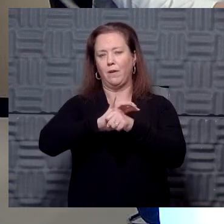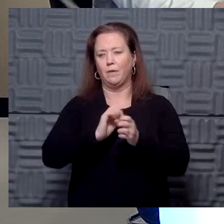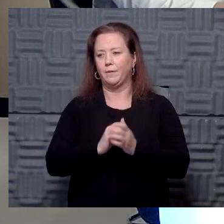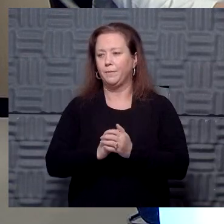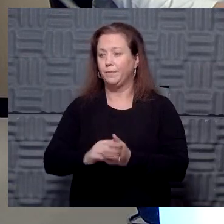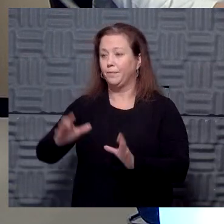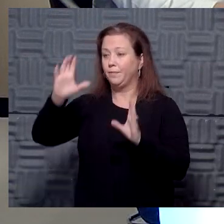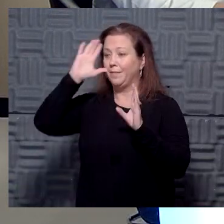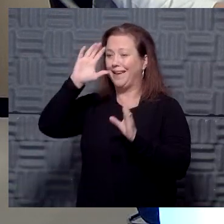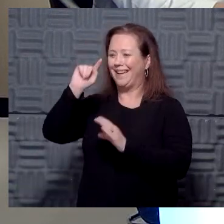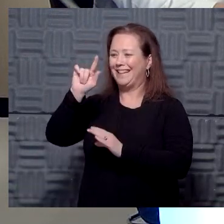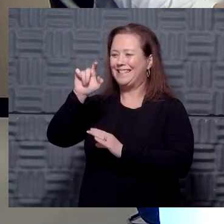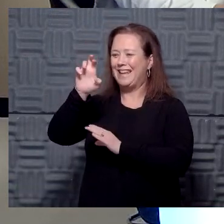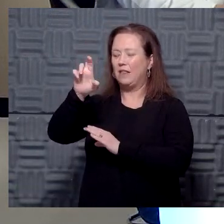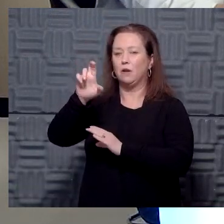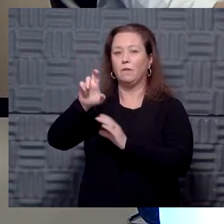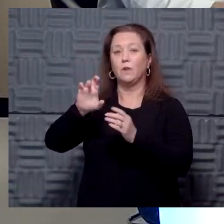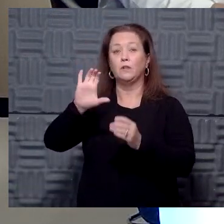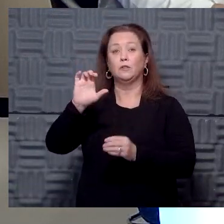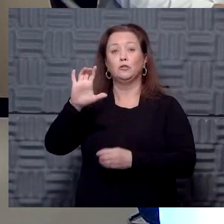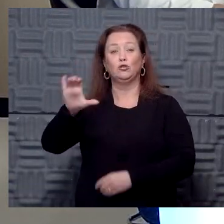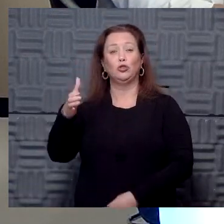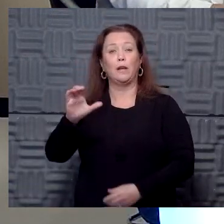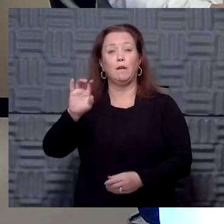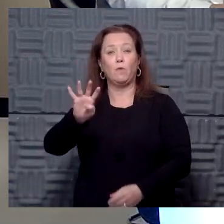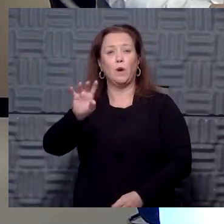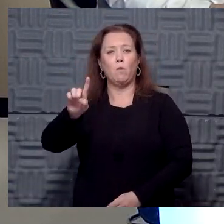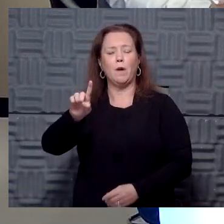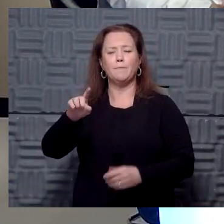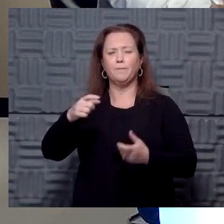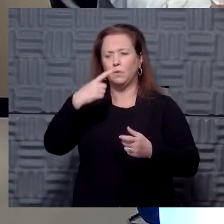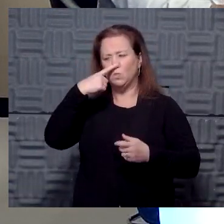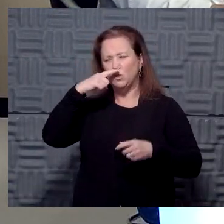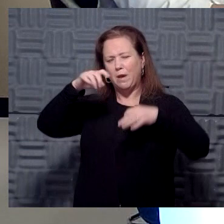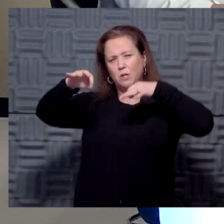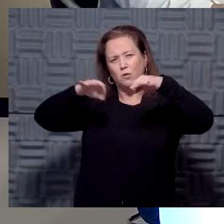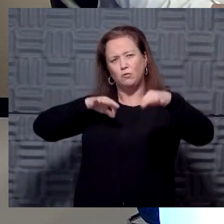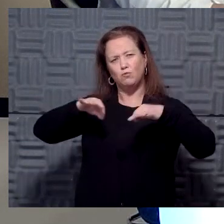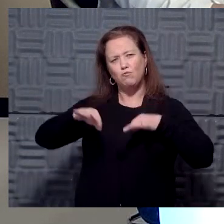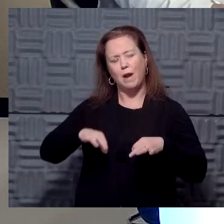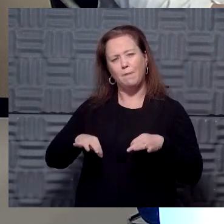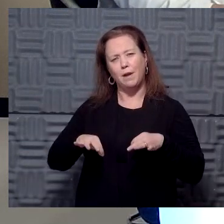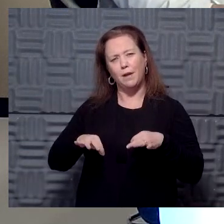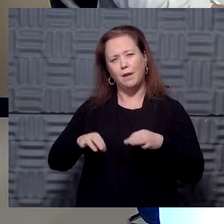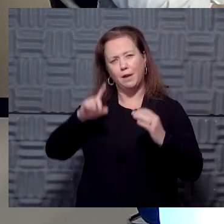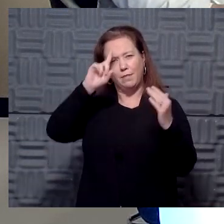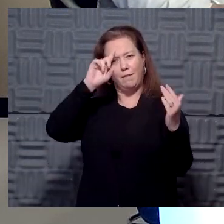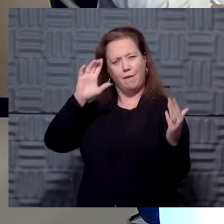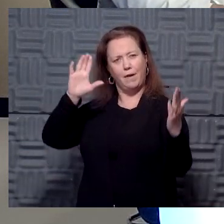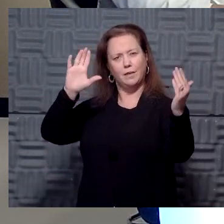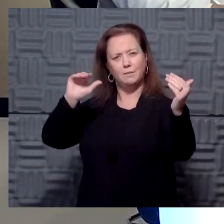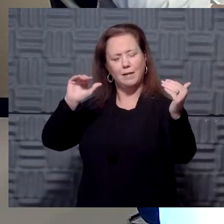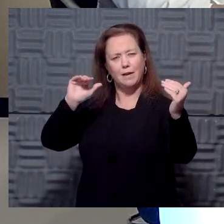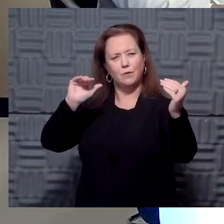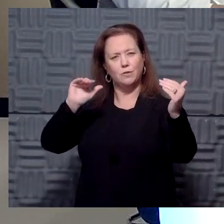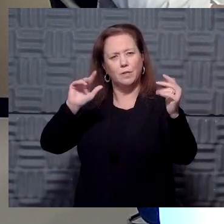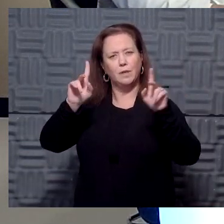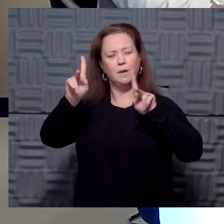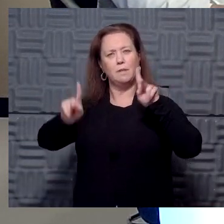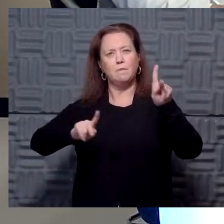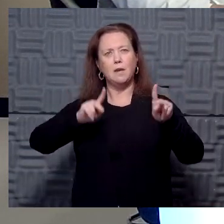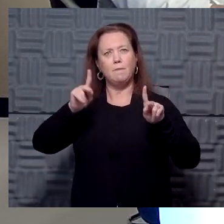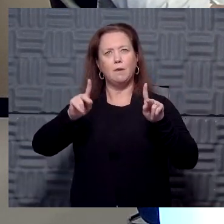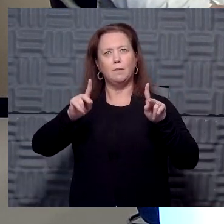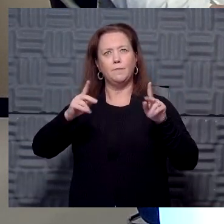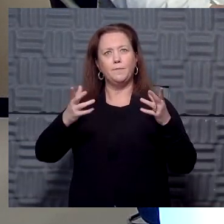Hi, it's Taylor from Channel 41. Can you kind of describe the usage or expectations that people